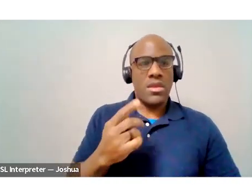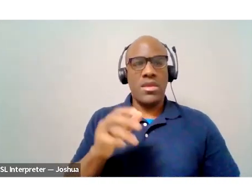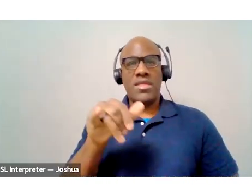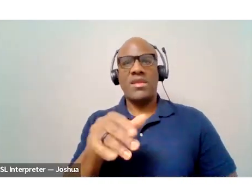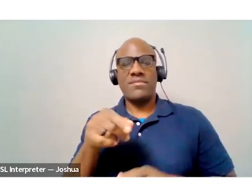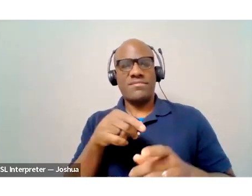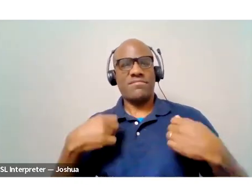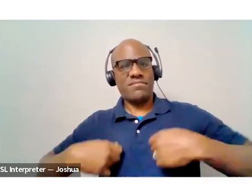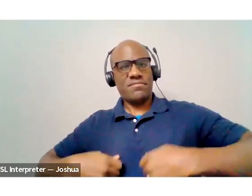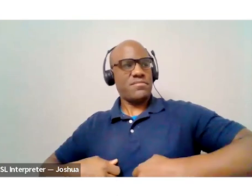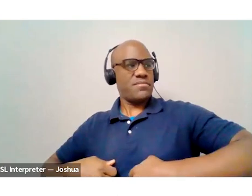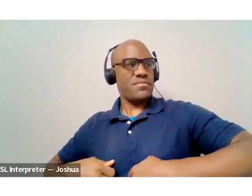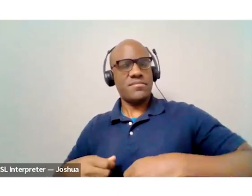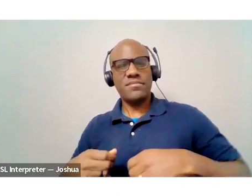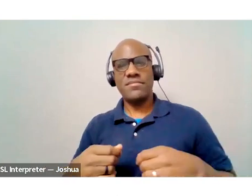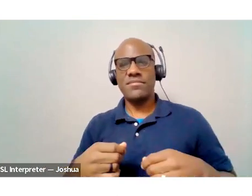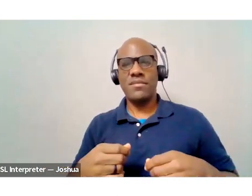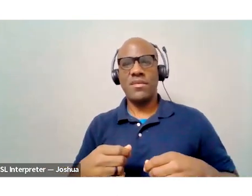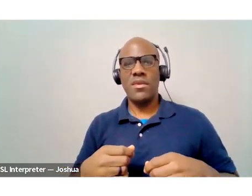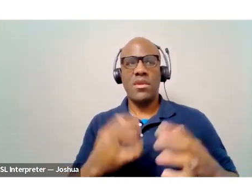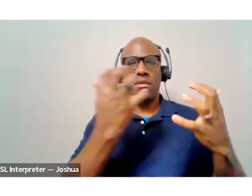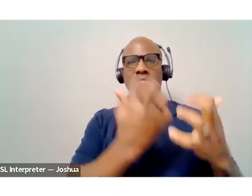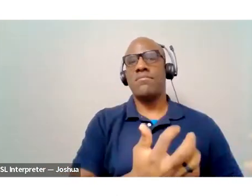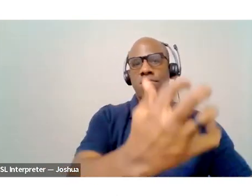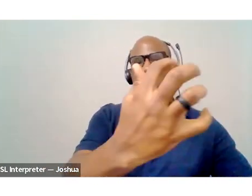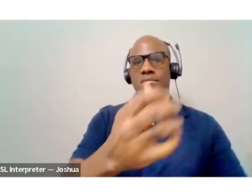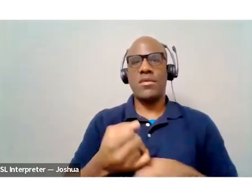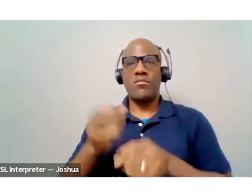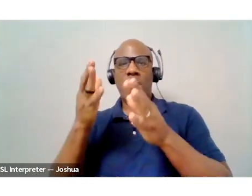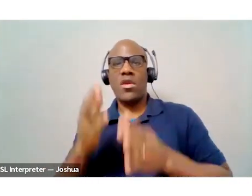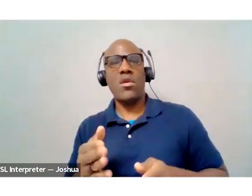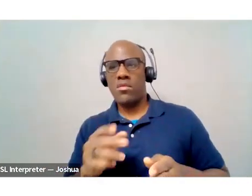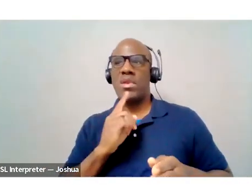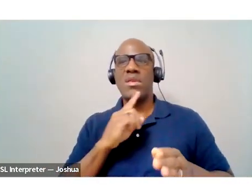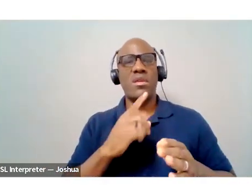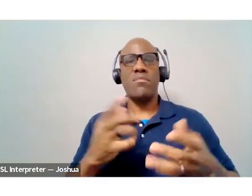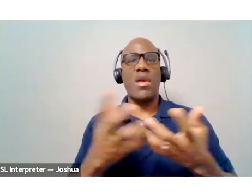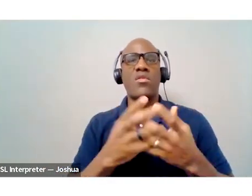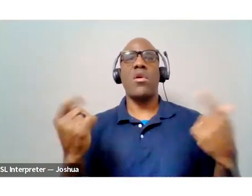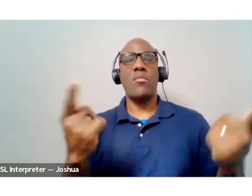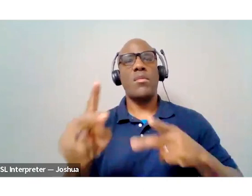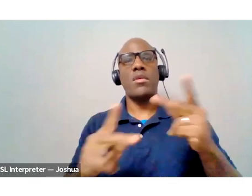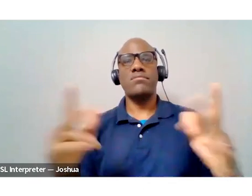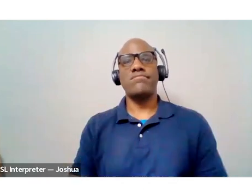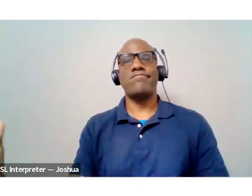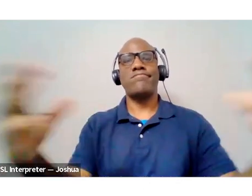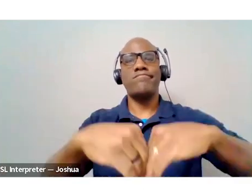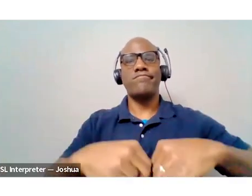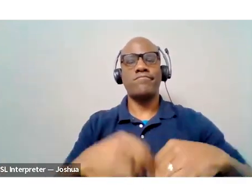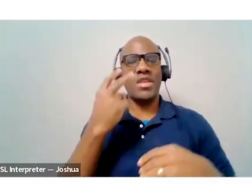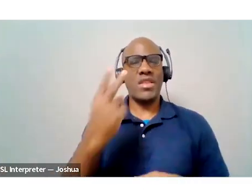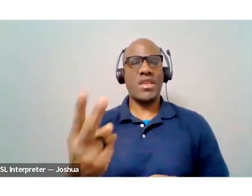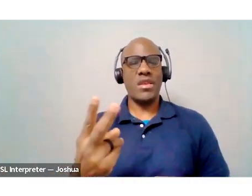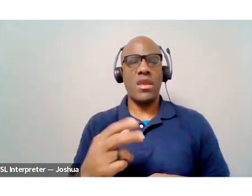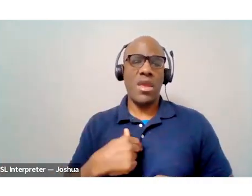allegedly just audience and producer. But again, I hope this whole talk also offered you an understanding that I